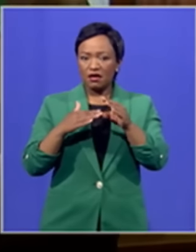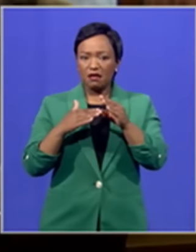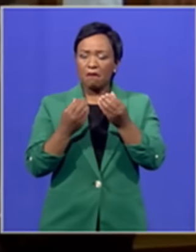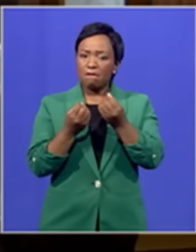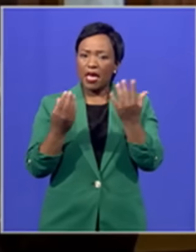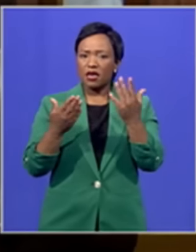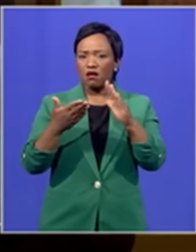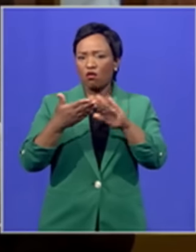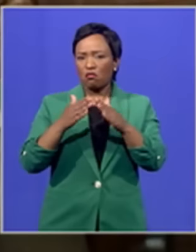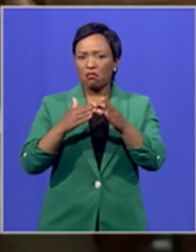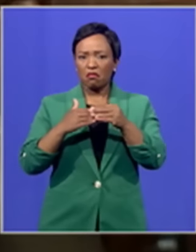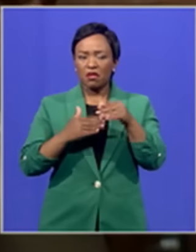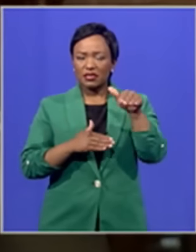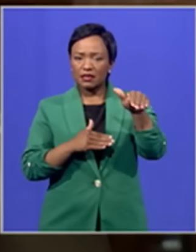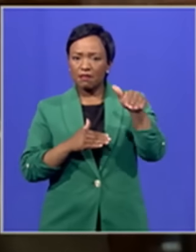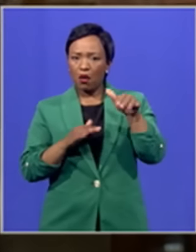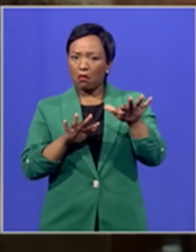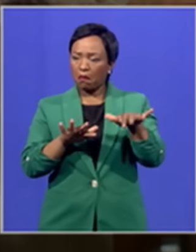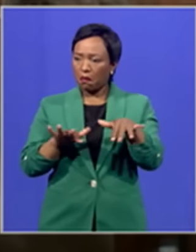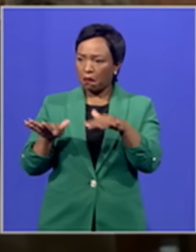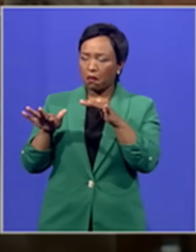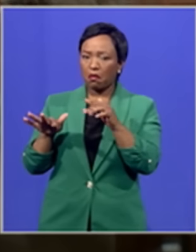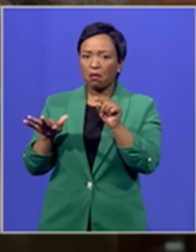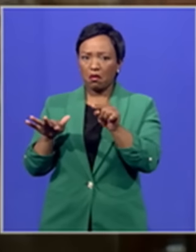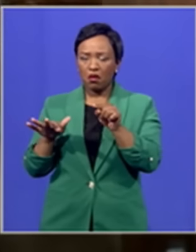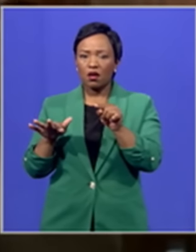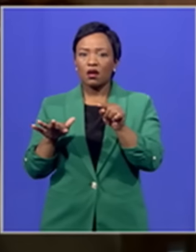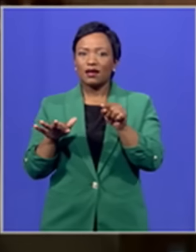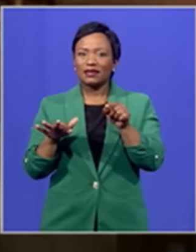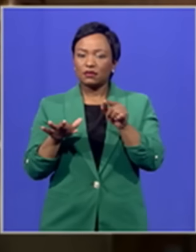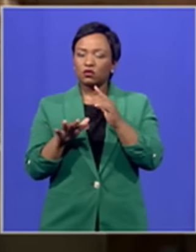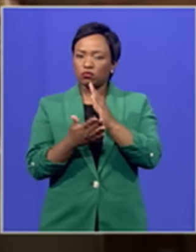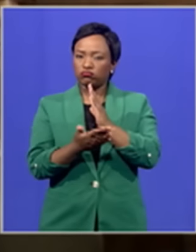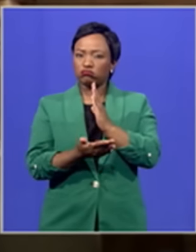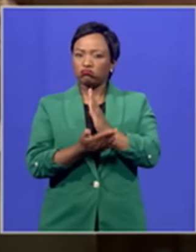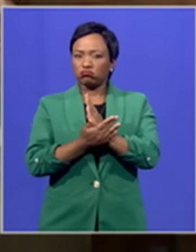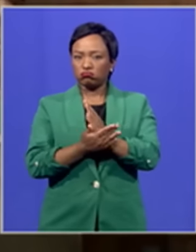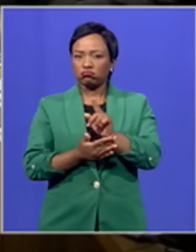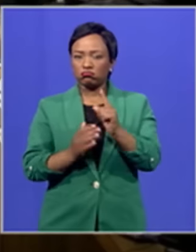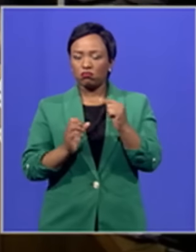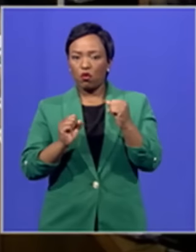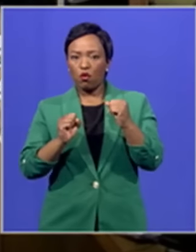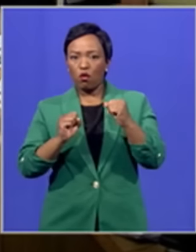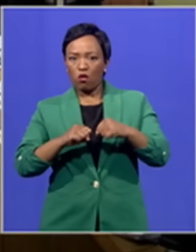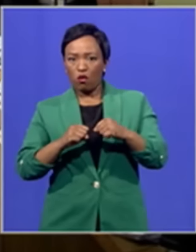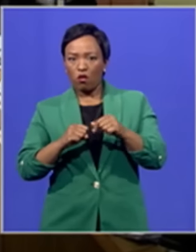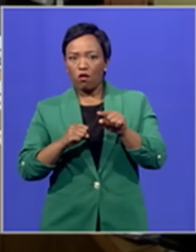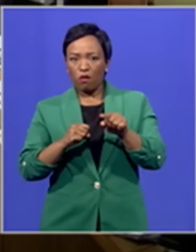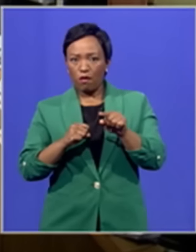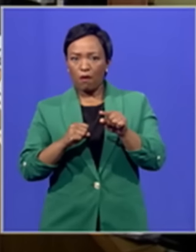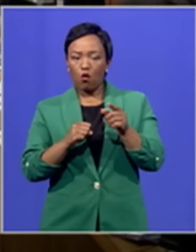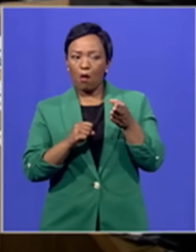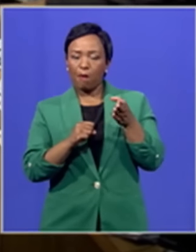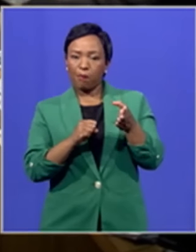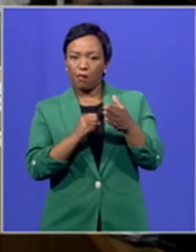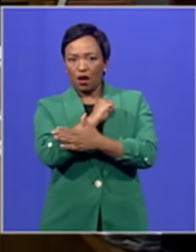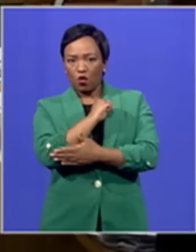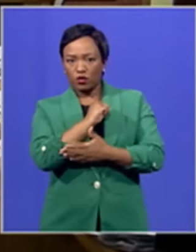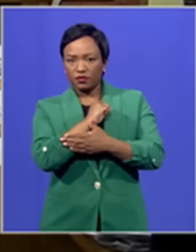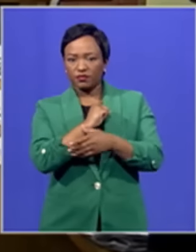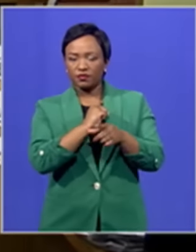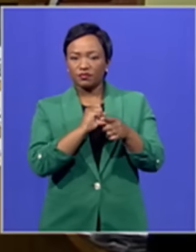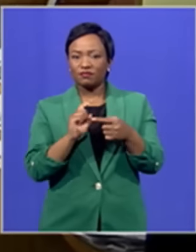go hlatsela tshepedišo yeo ba taolo ba rata gape go kgonthišiša seemo sa tumelelo ya go ba ga gagwe ka mononageng.